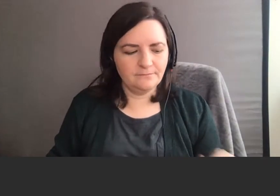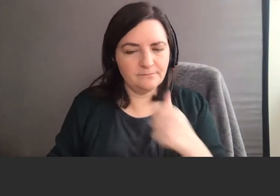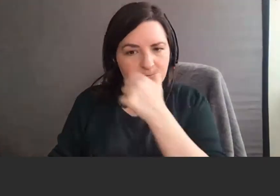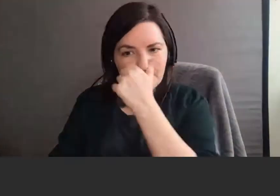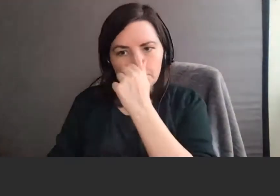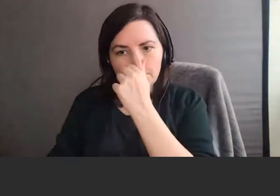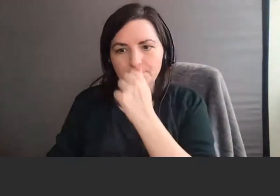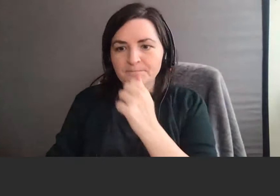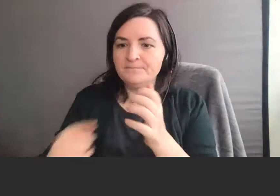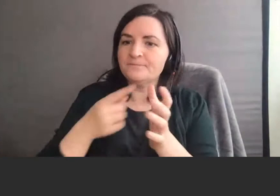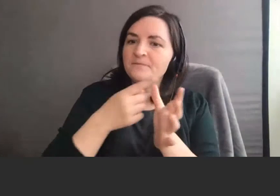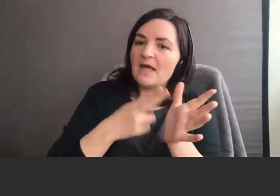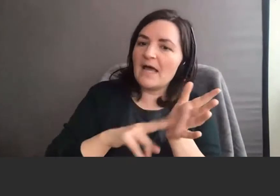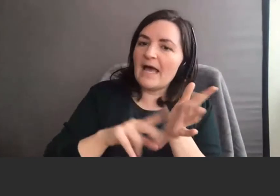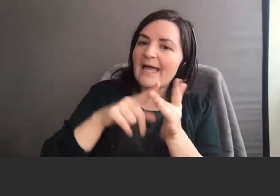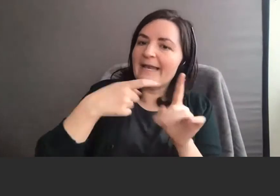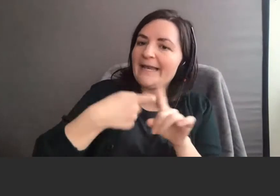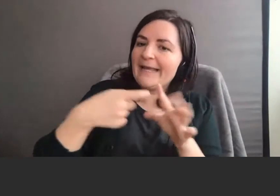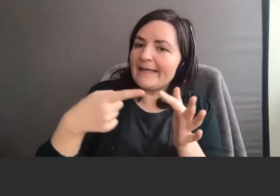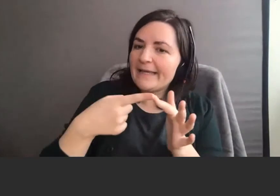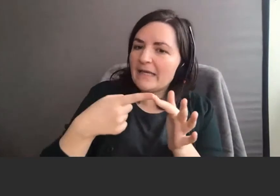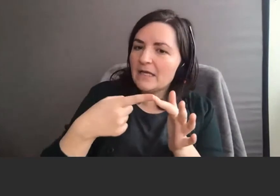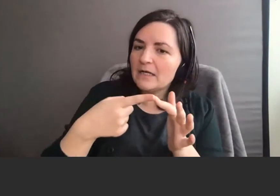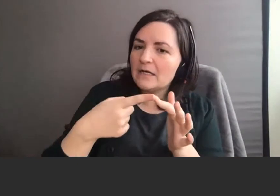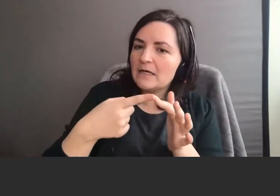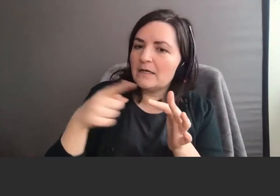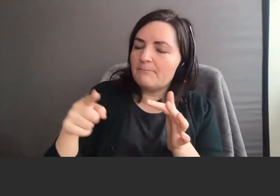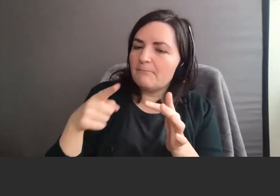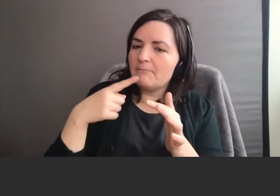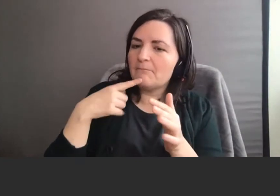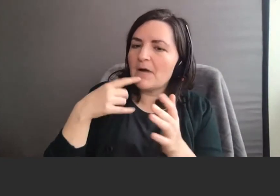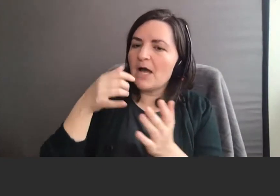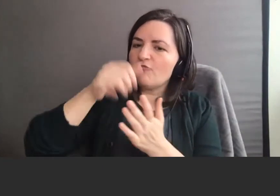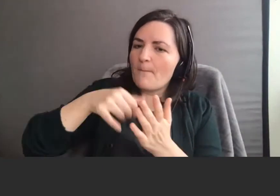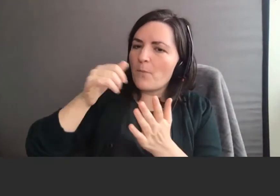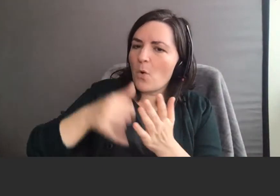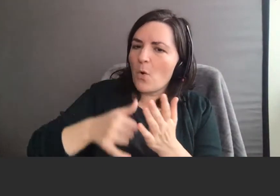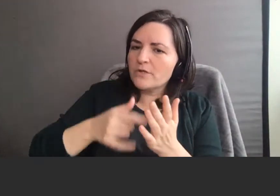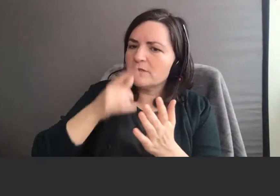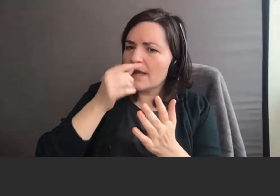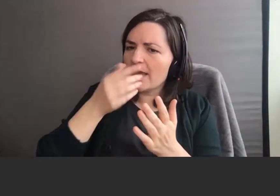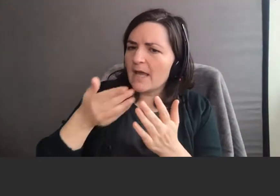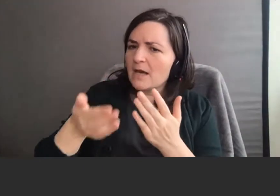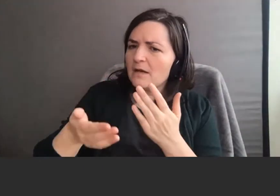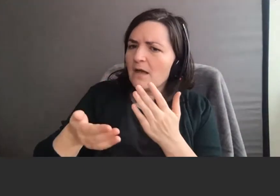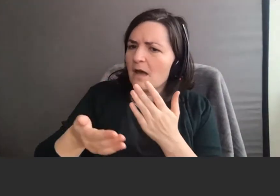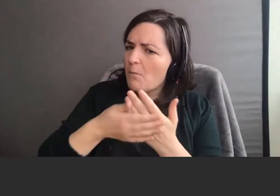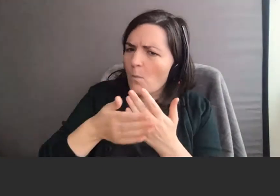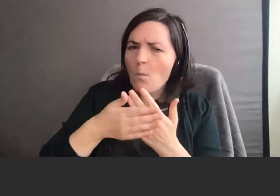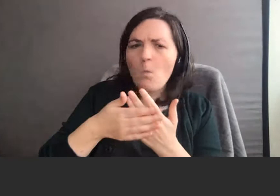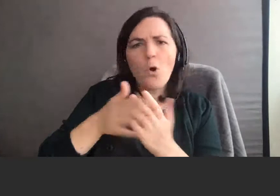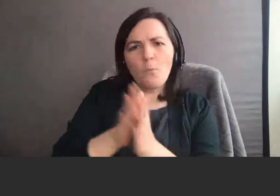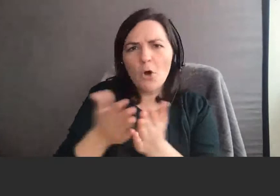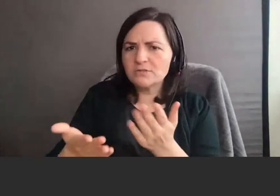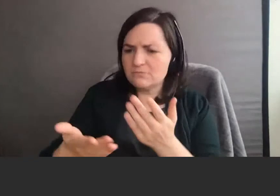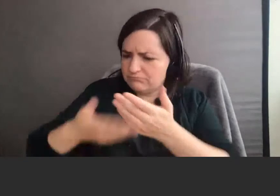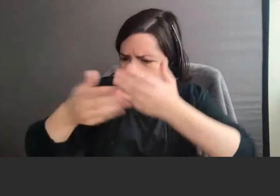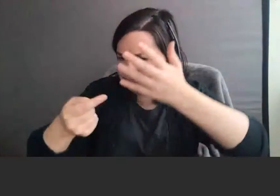Nikki, can I use more books, journals, articles to research my report, include them in my report and reference them at the end? Yes.